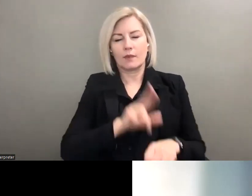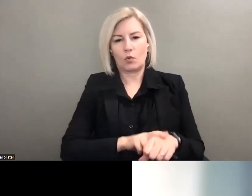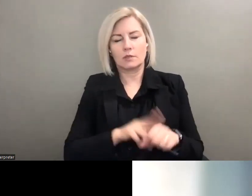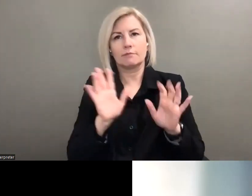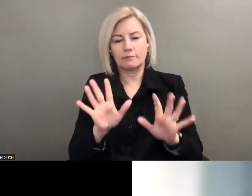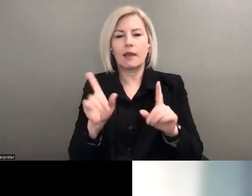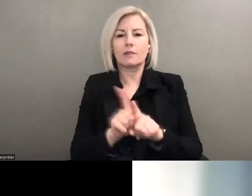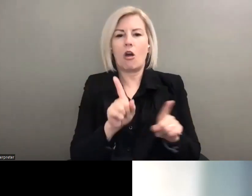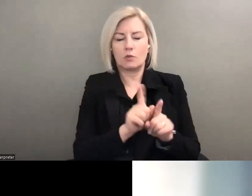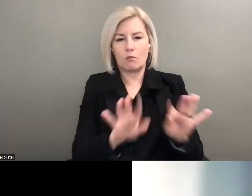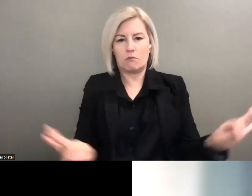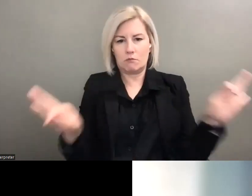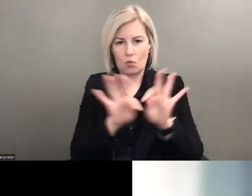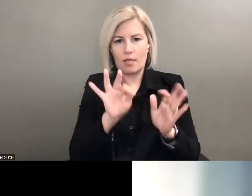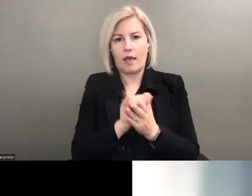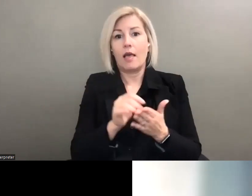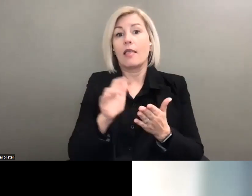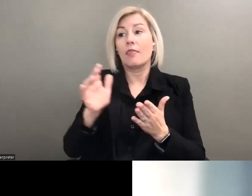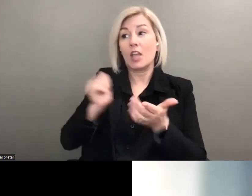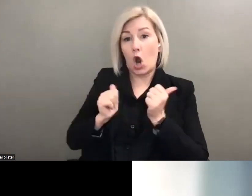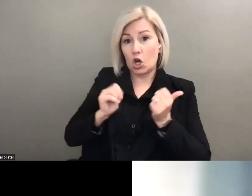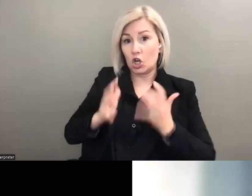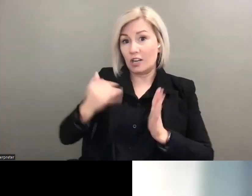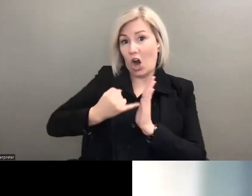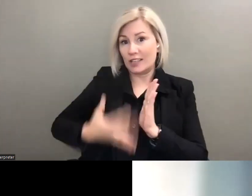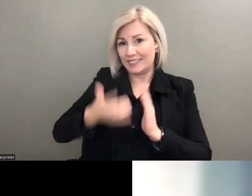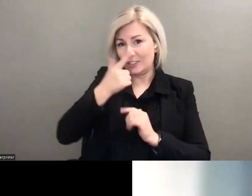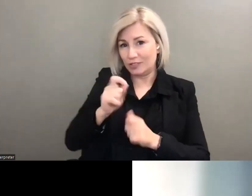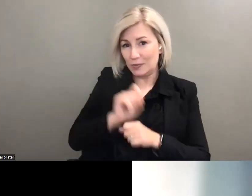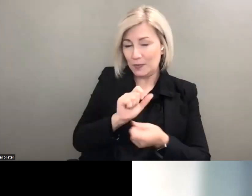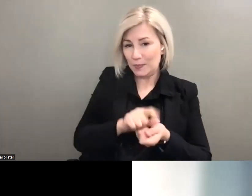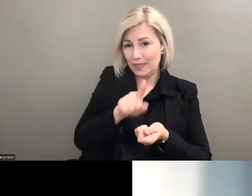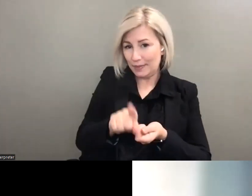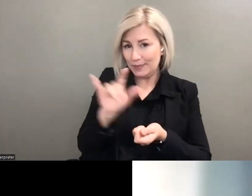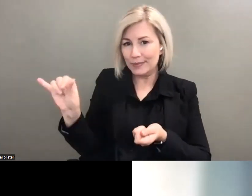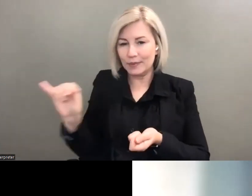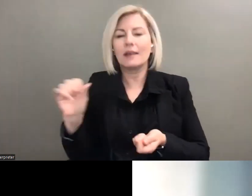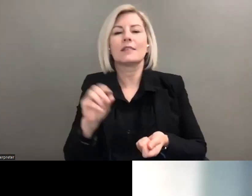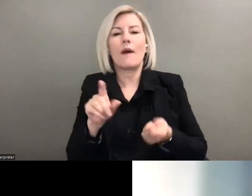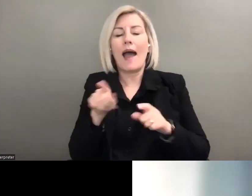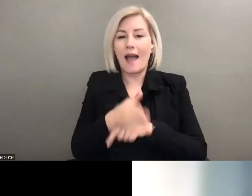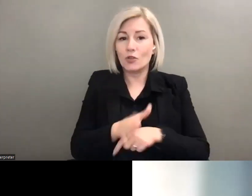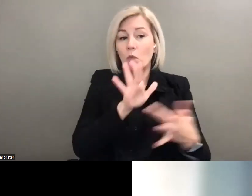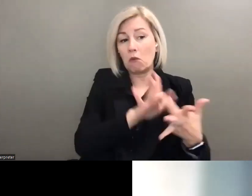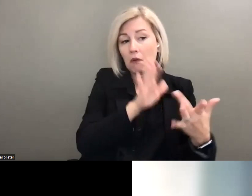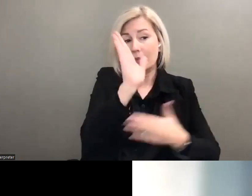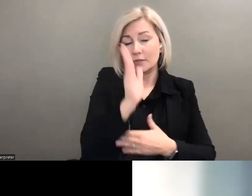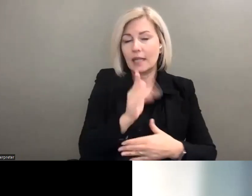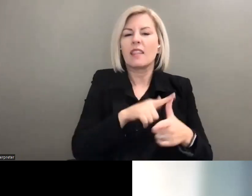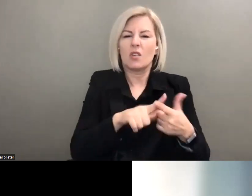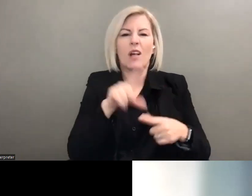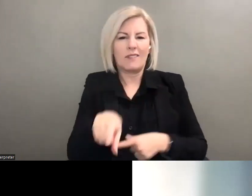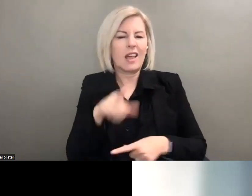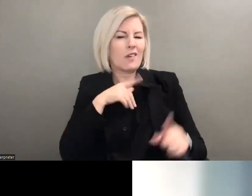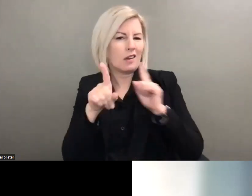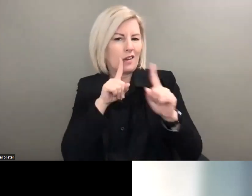also essential that the artist that you're proposing is interested in working with you. So after you've reached out to the presenter, you'll need to have a conversation